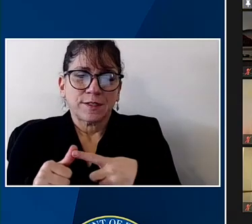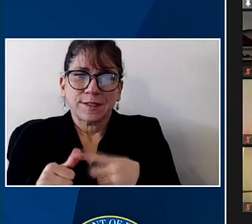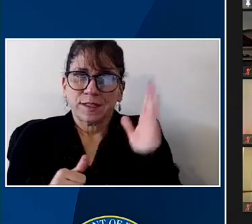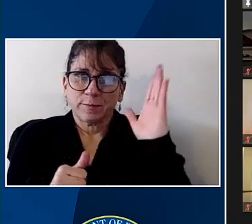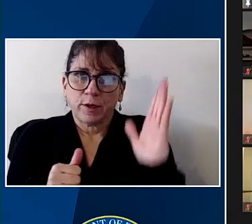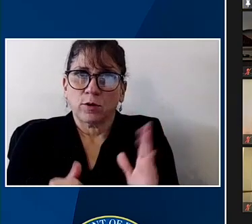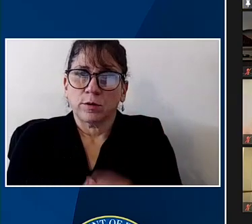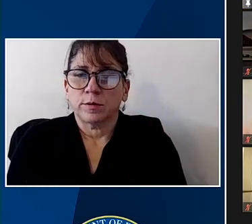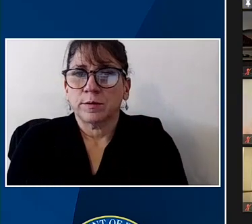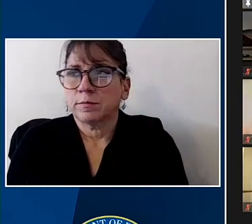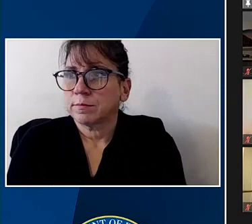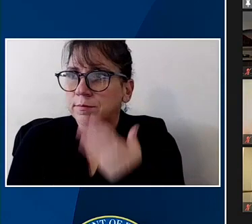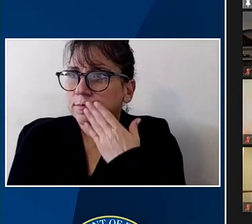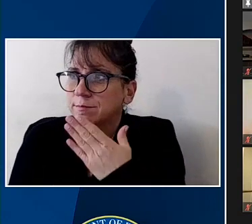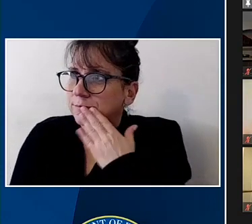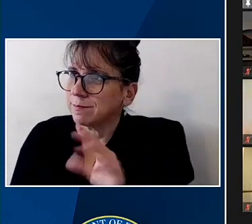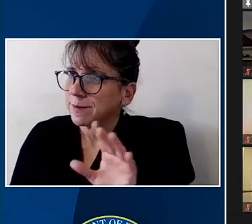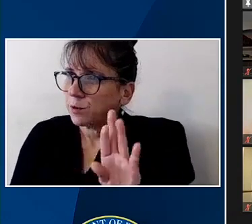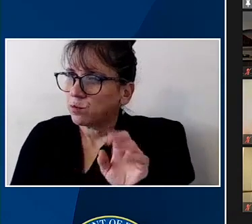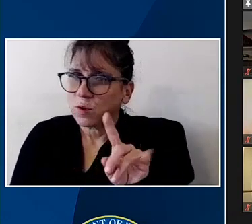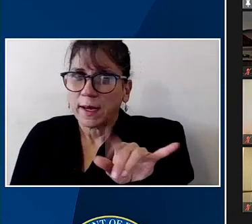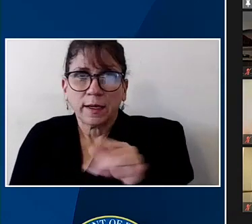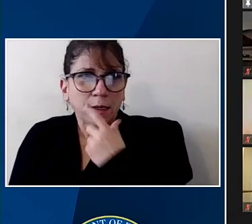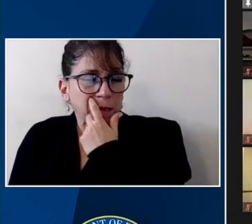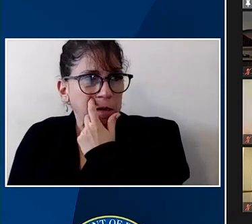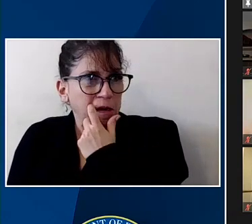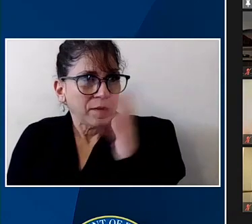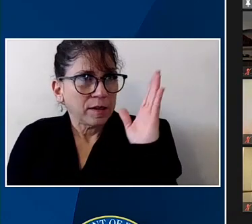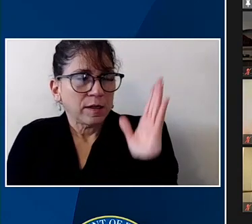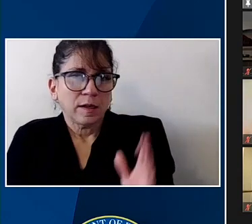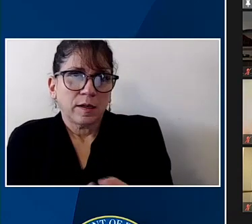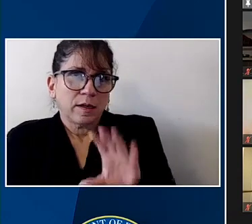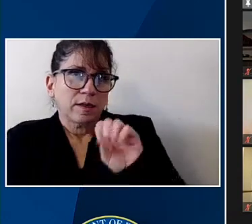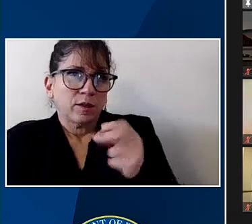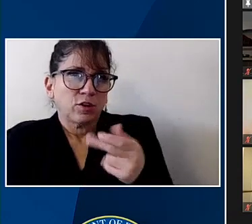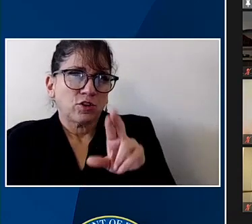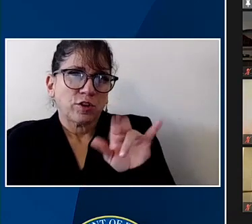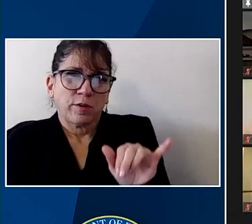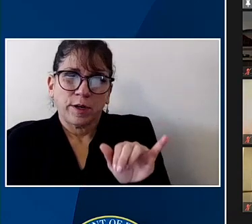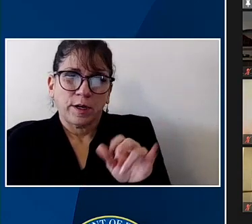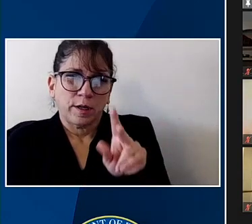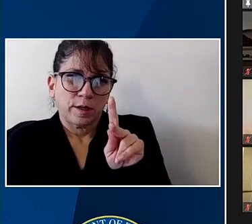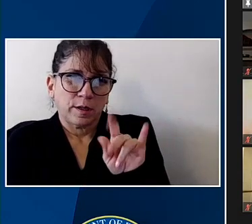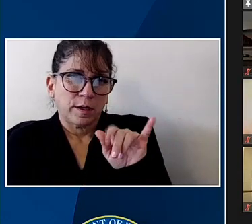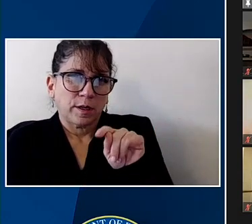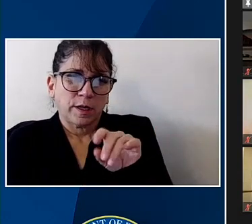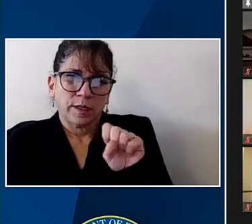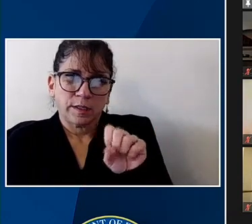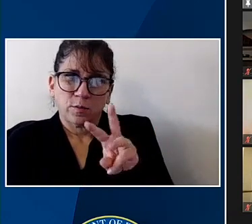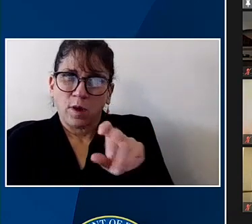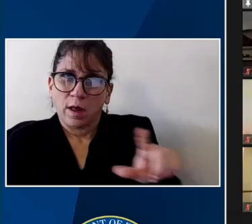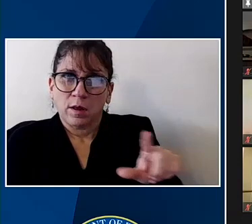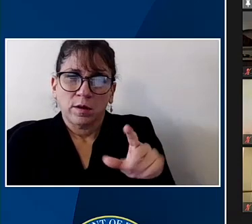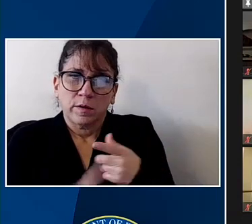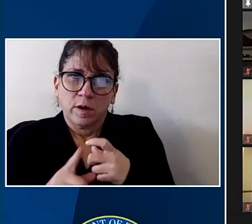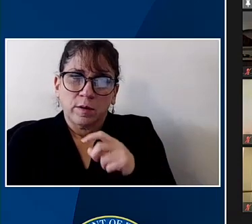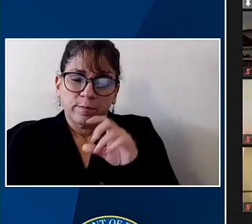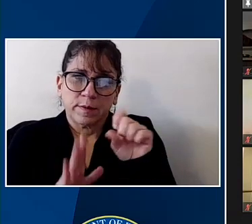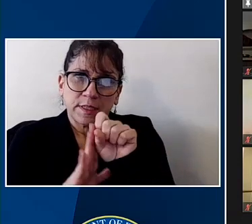Thank you, Brady. Our first speaker today is Sherry Kittrell, professor from State College of